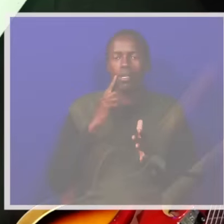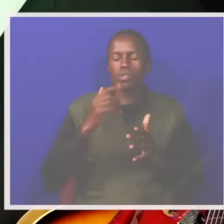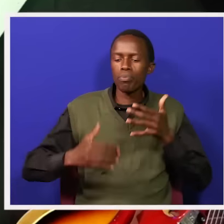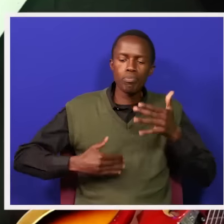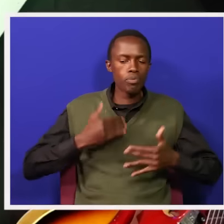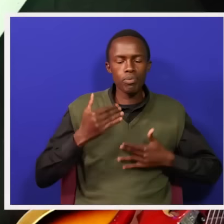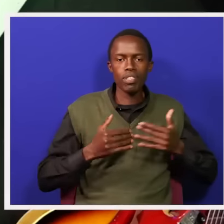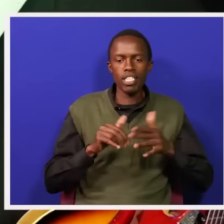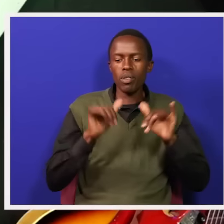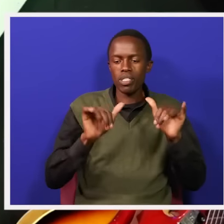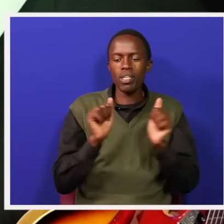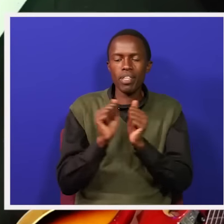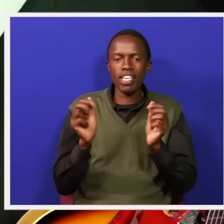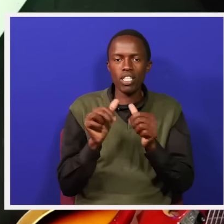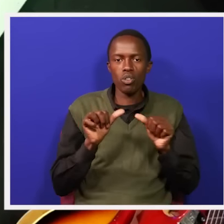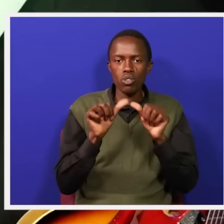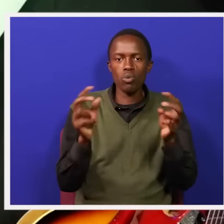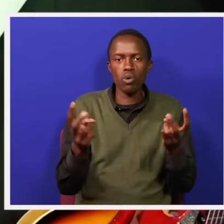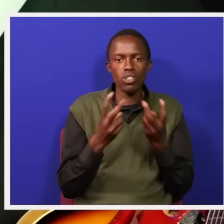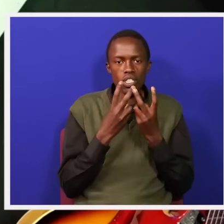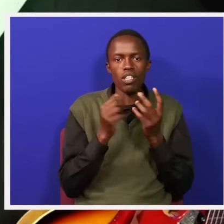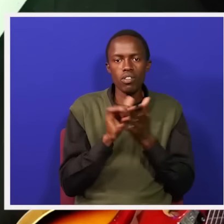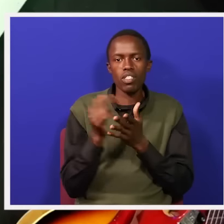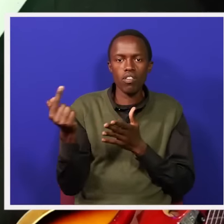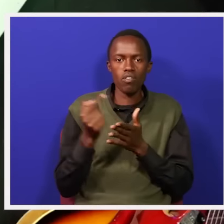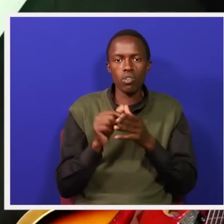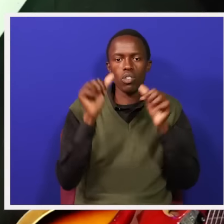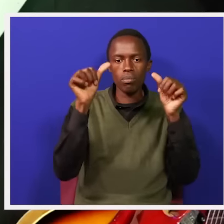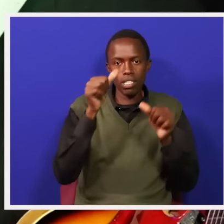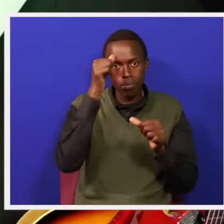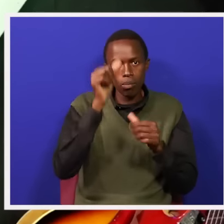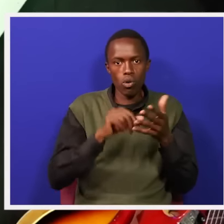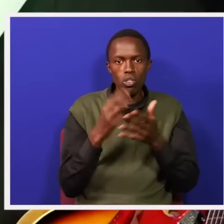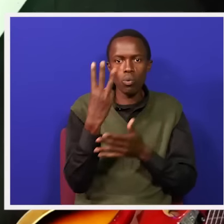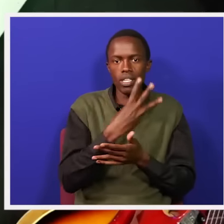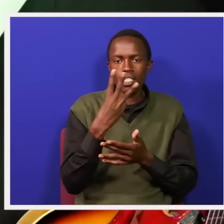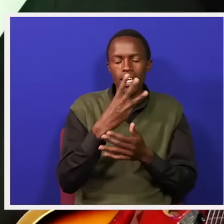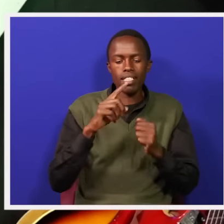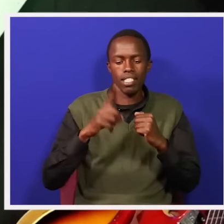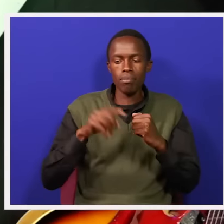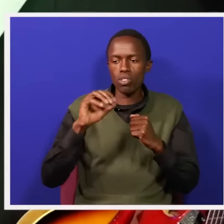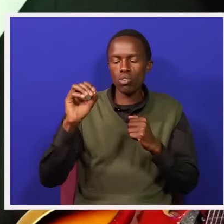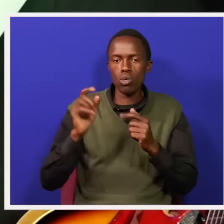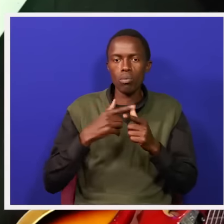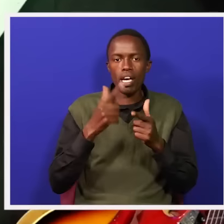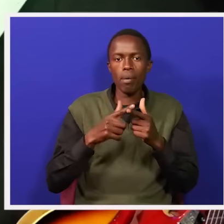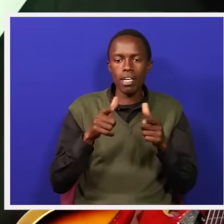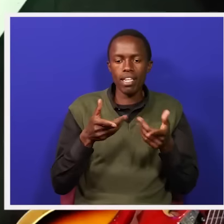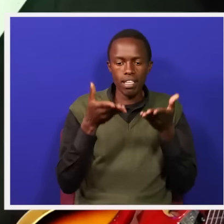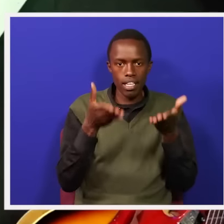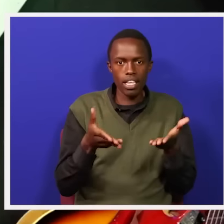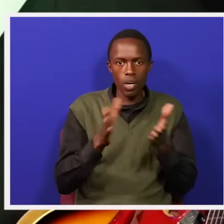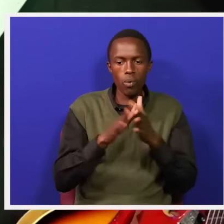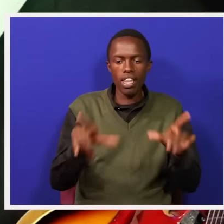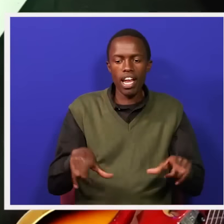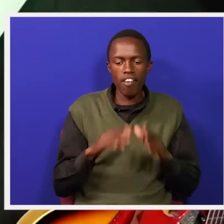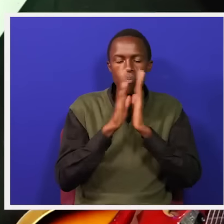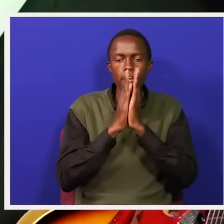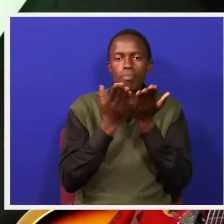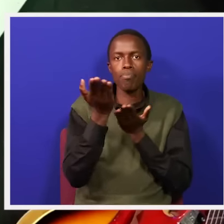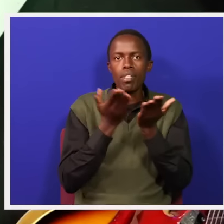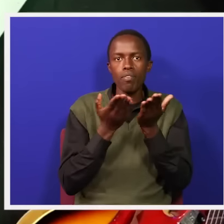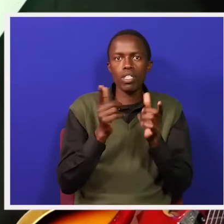We are so glad that you're still with us at this point. Allow me to bring to us some few notices. Remember, on Wednesday at 6 p.m., we'll be right here with a